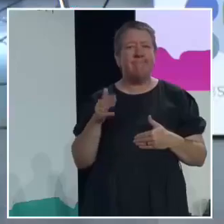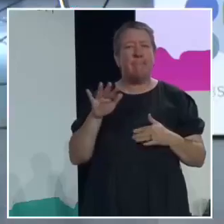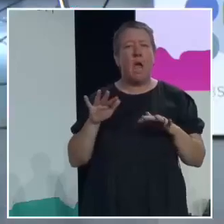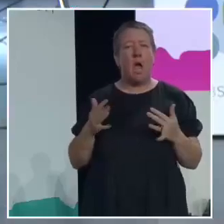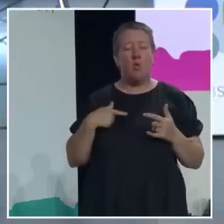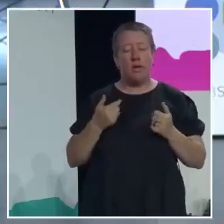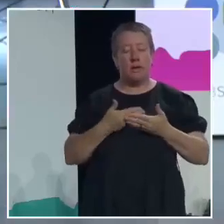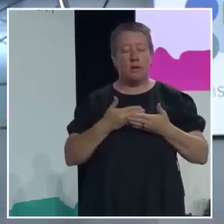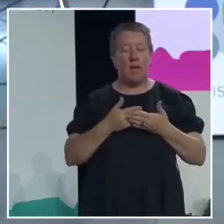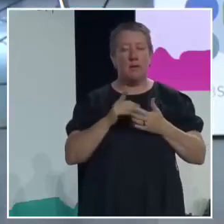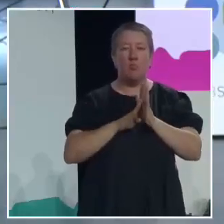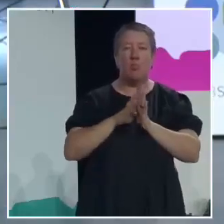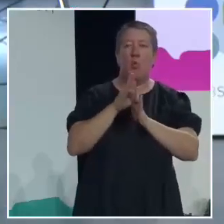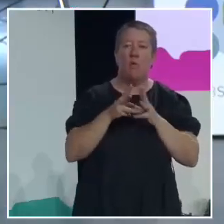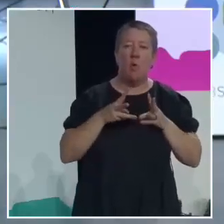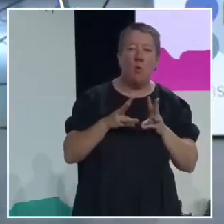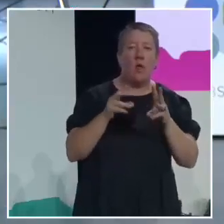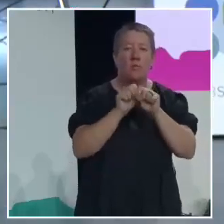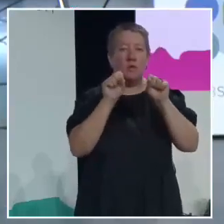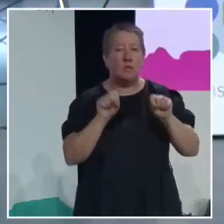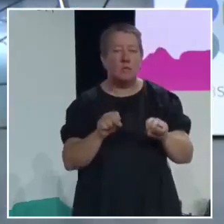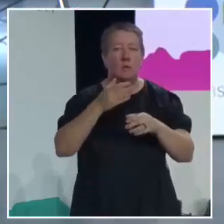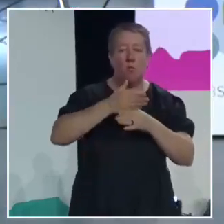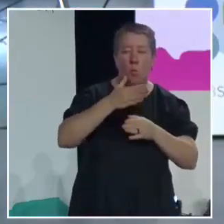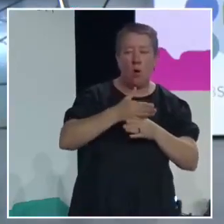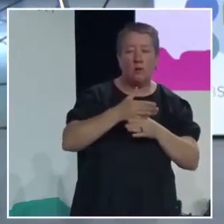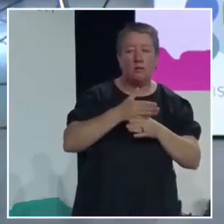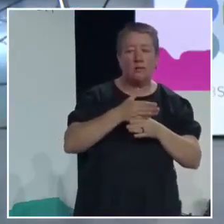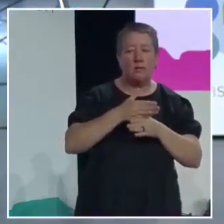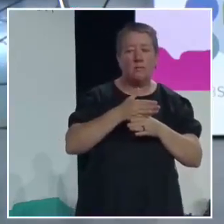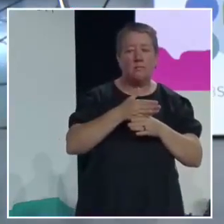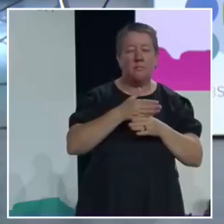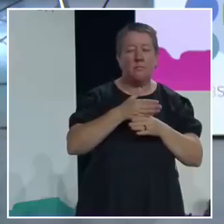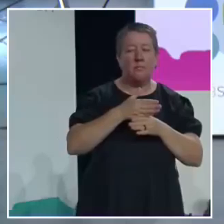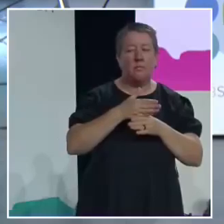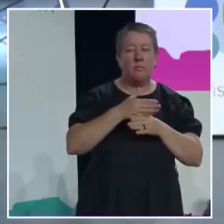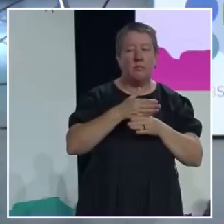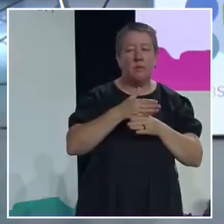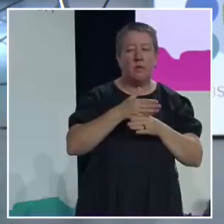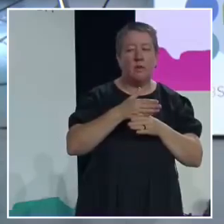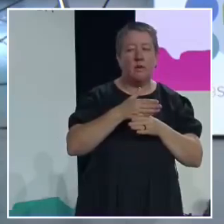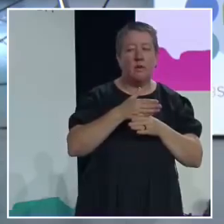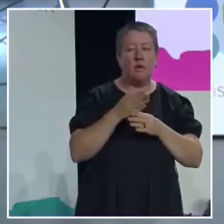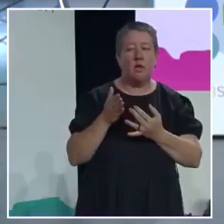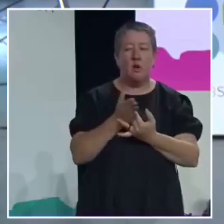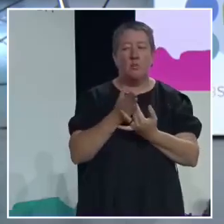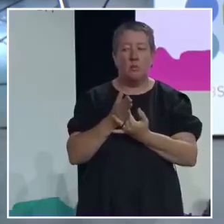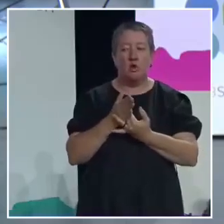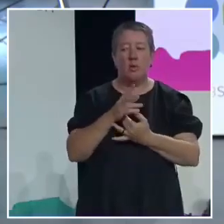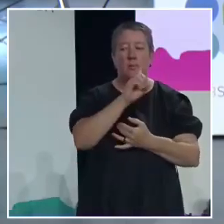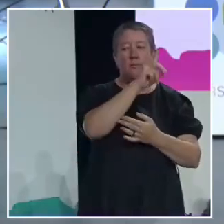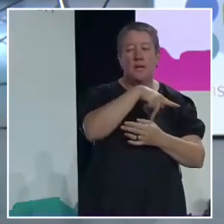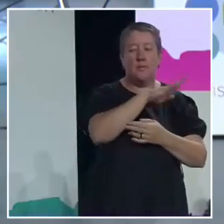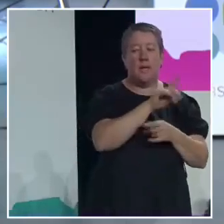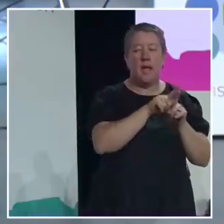works, either between public banks, but also with their outside environment? And maybe same question to Rémi Rioux. What